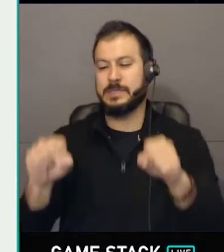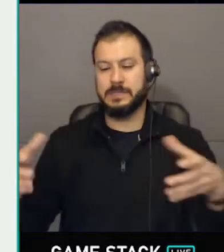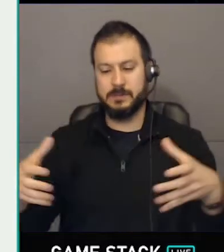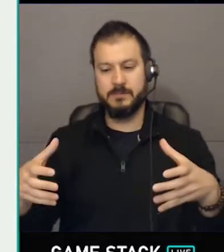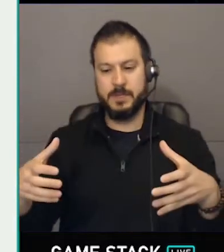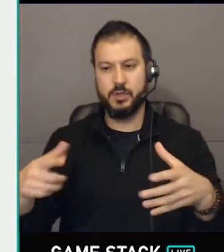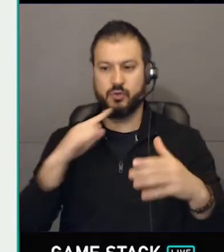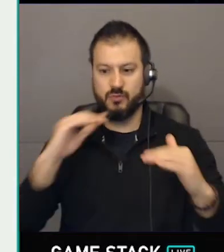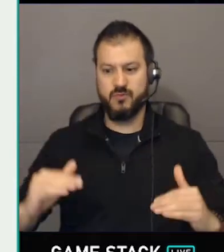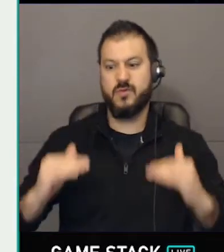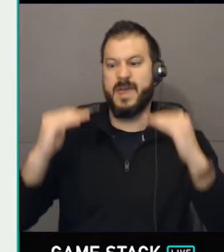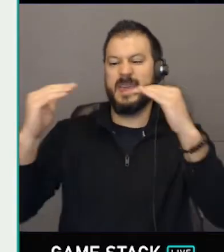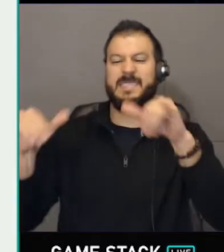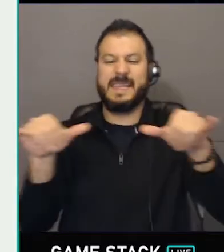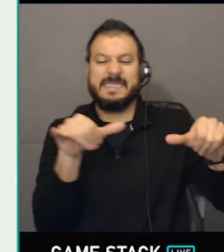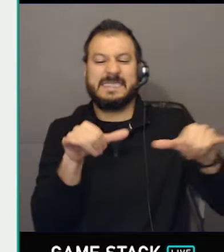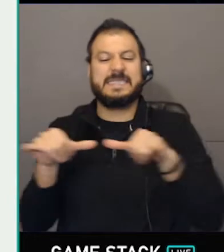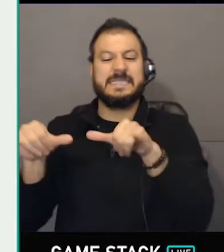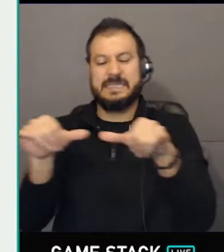displays.